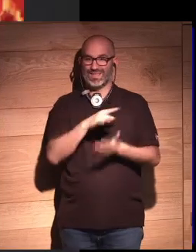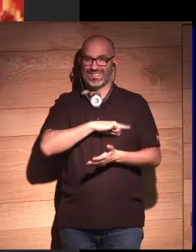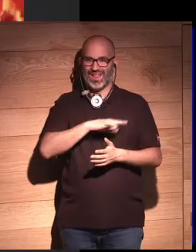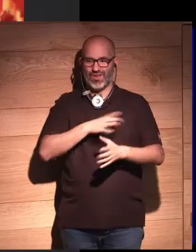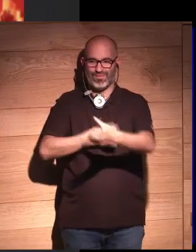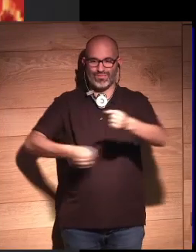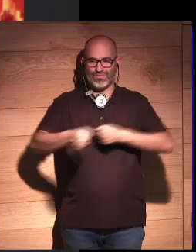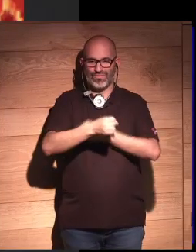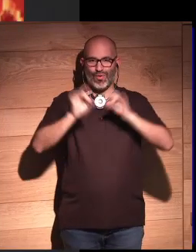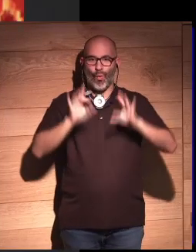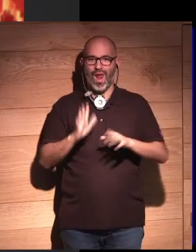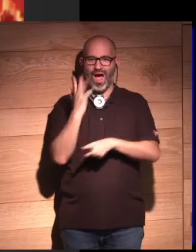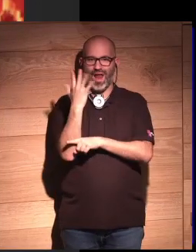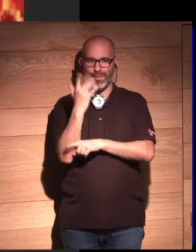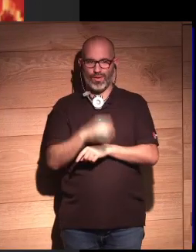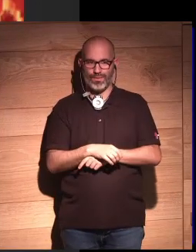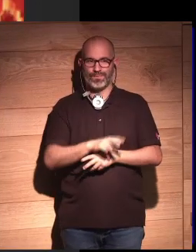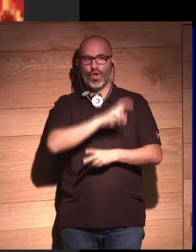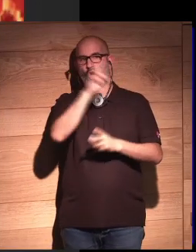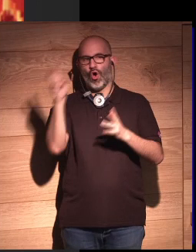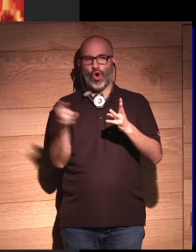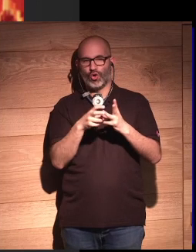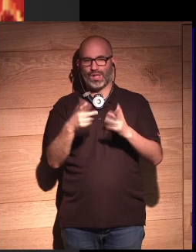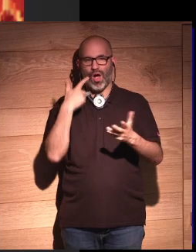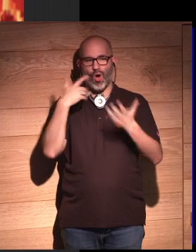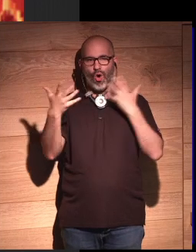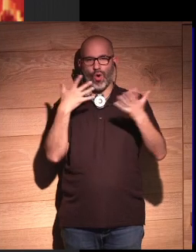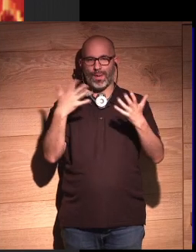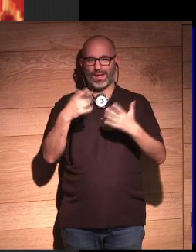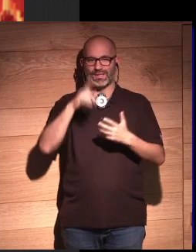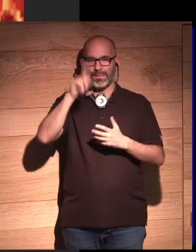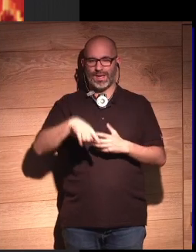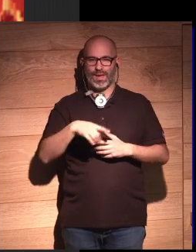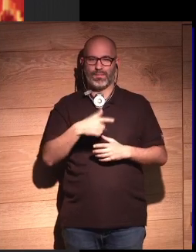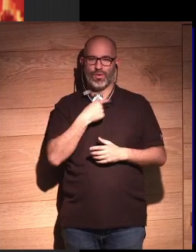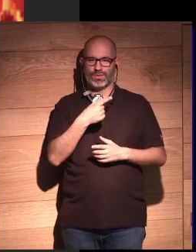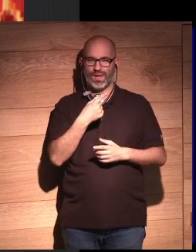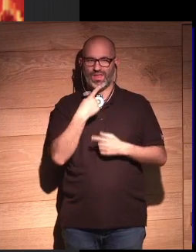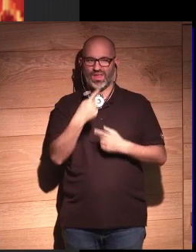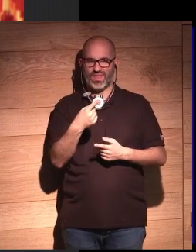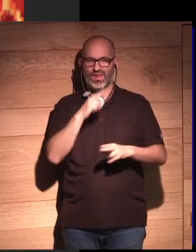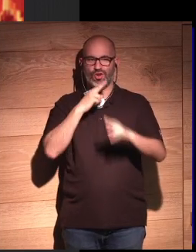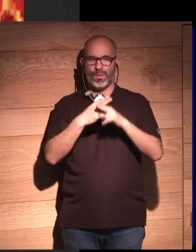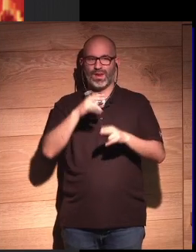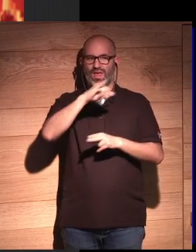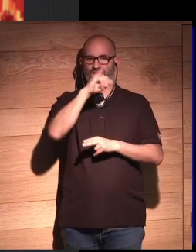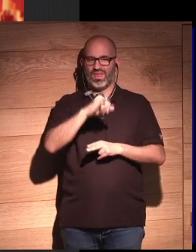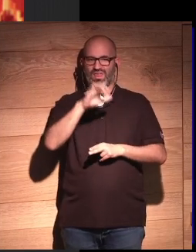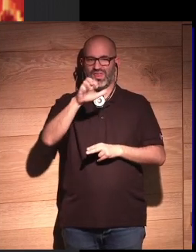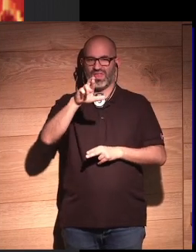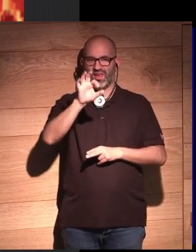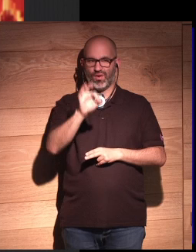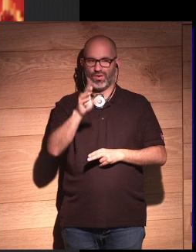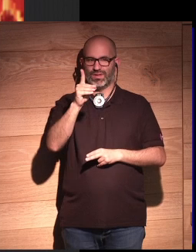Now, another piece I think that's worth mentioning is 0 Days. Alex Gibney made a documentary about malware